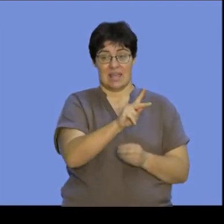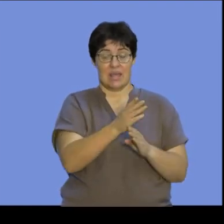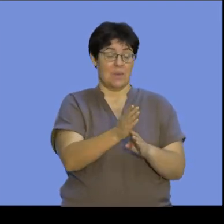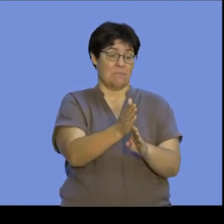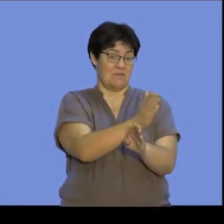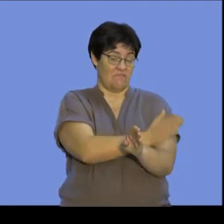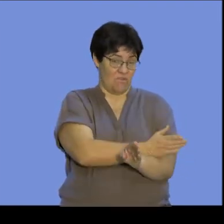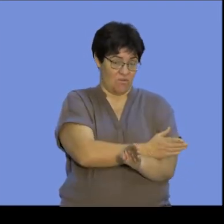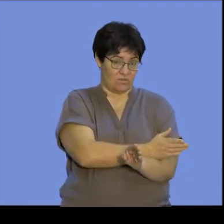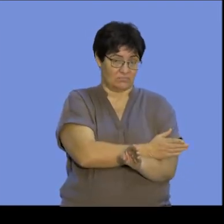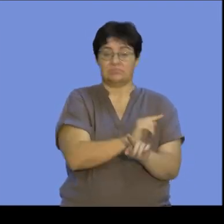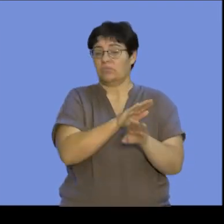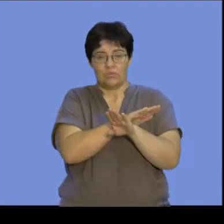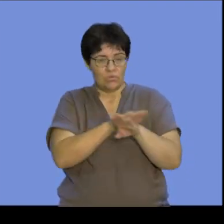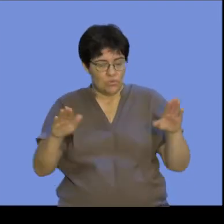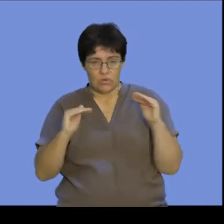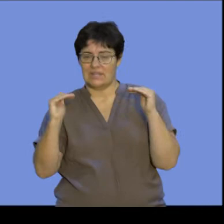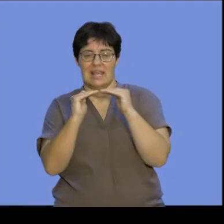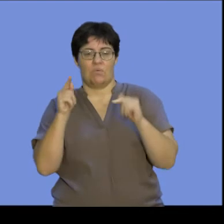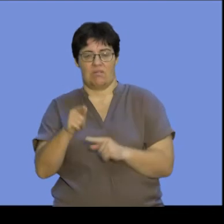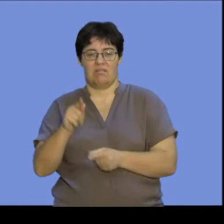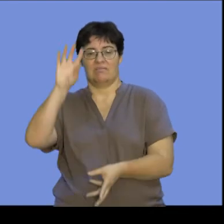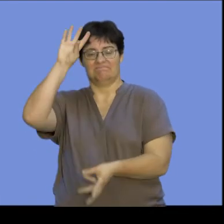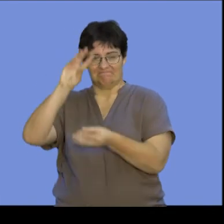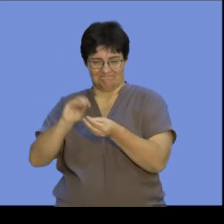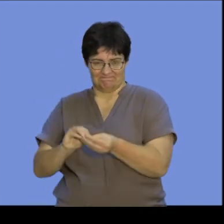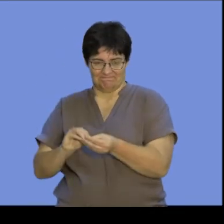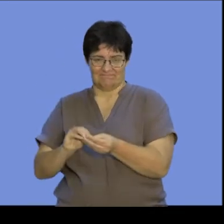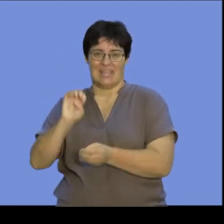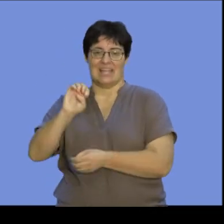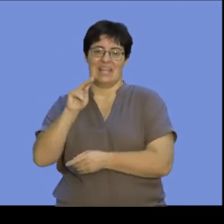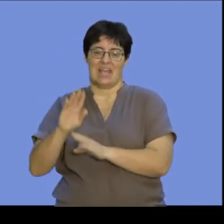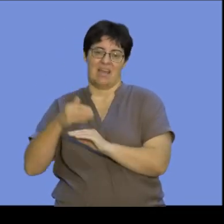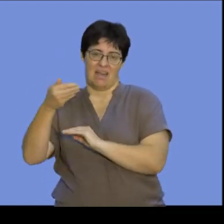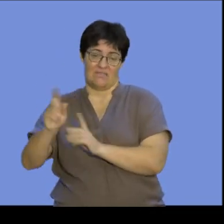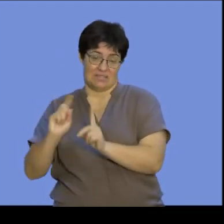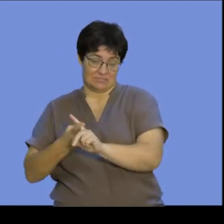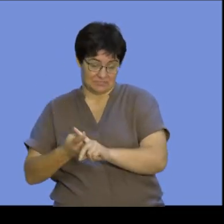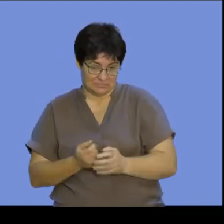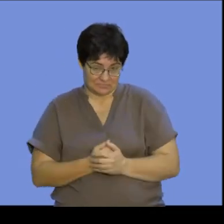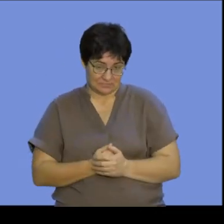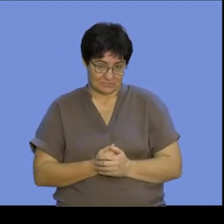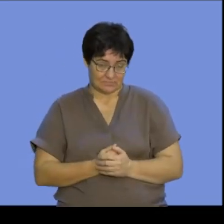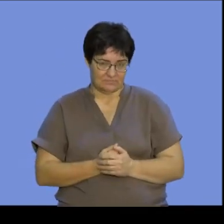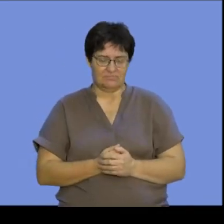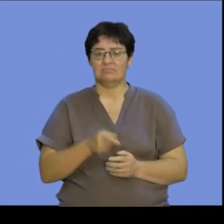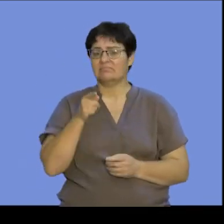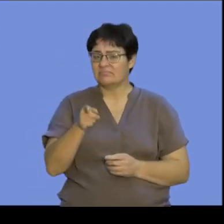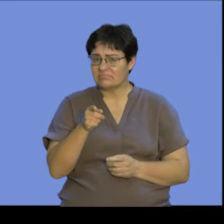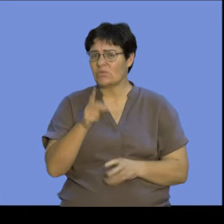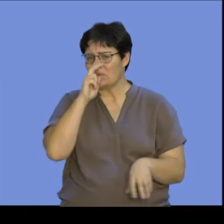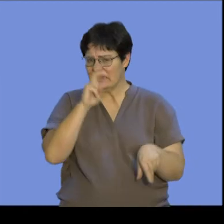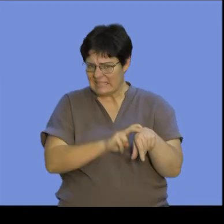is not equal to the sum of the kinetic energy after. Now here we need to be careful.